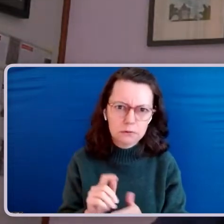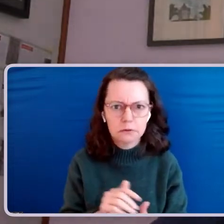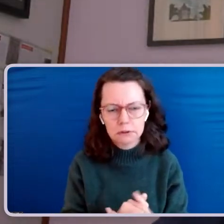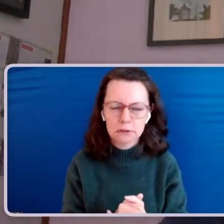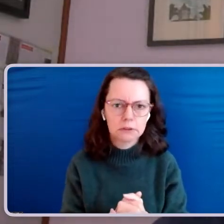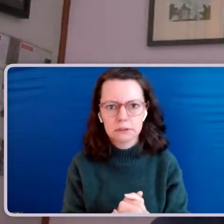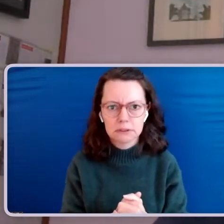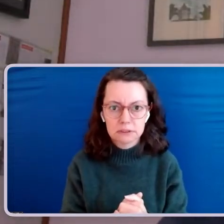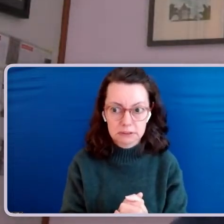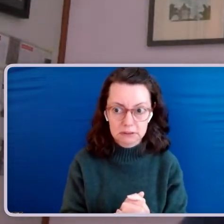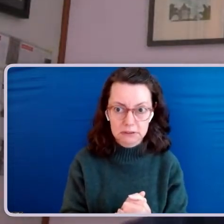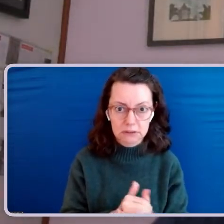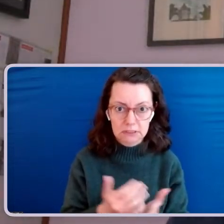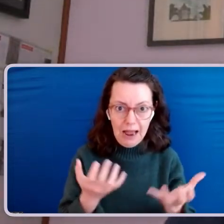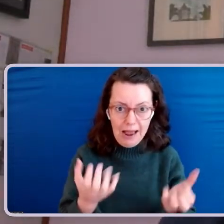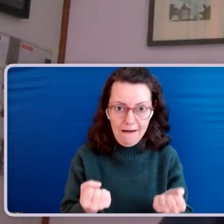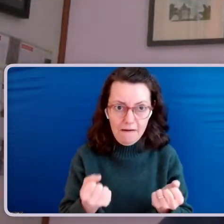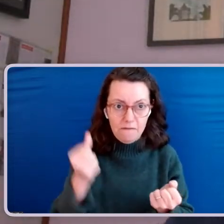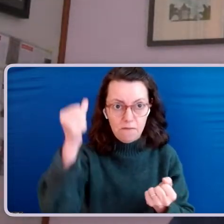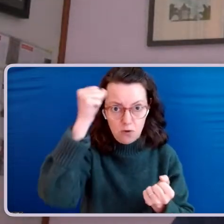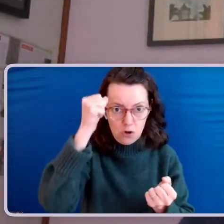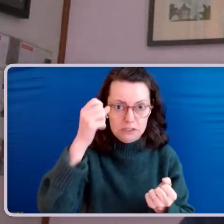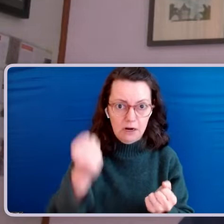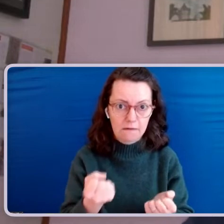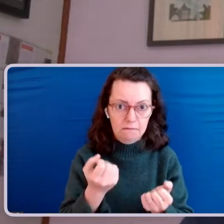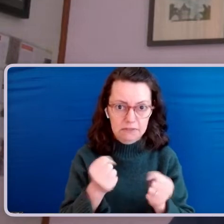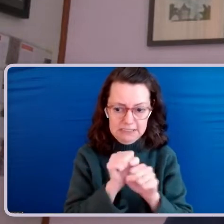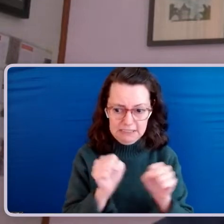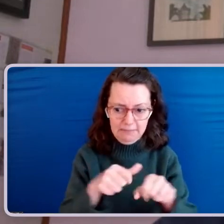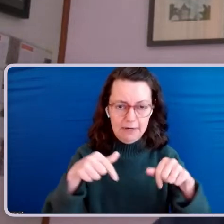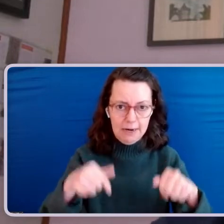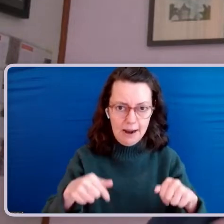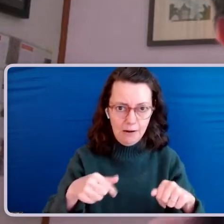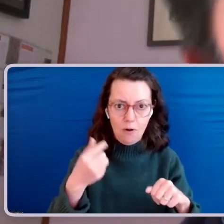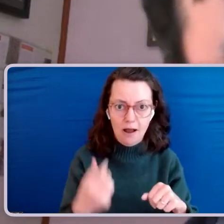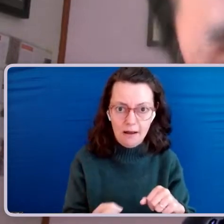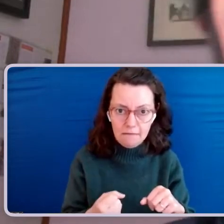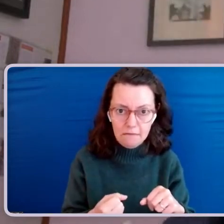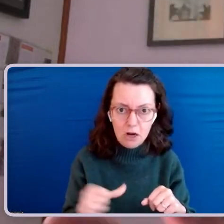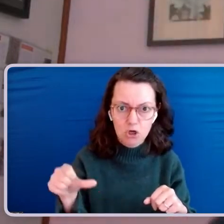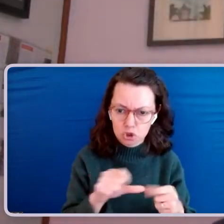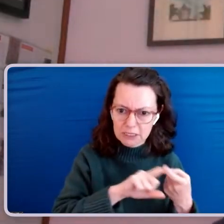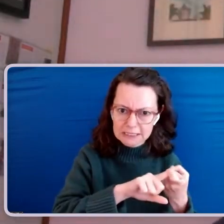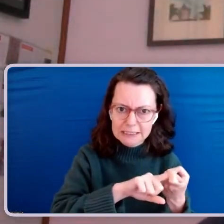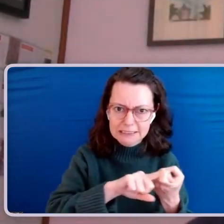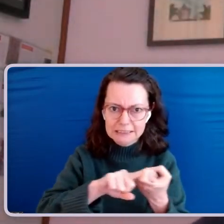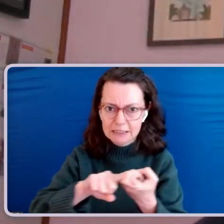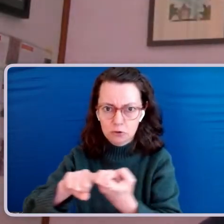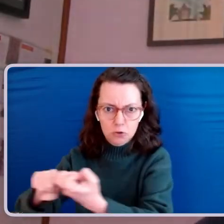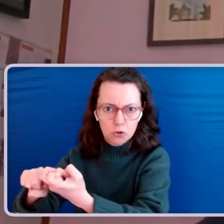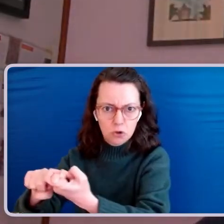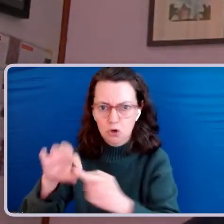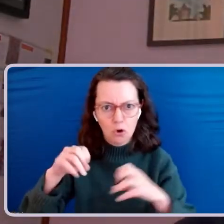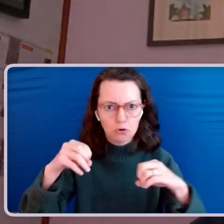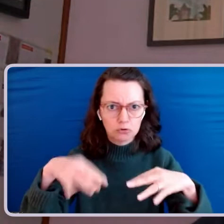the systems and methods in place. It should be a lot easier just to